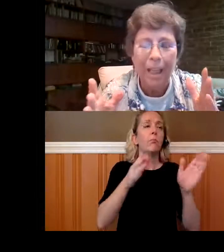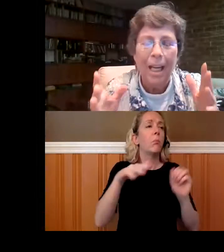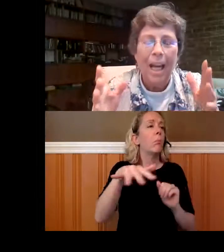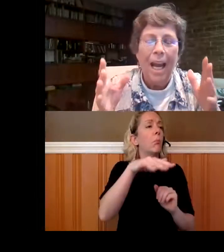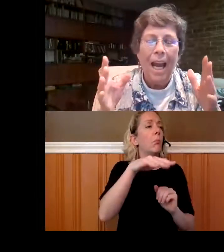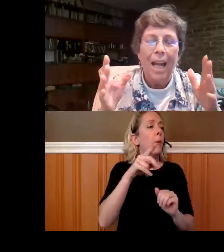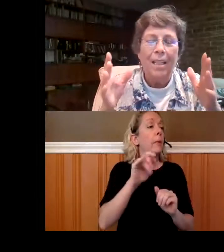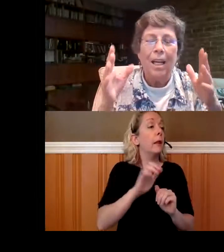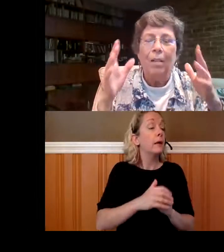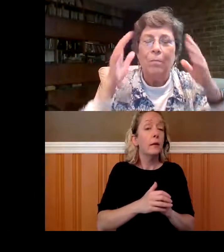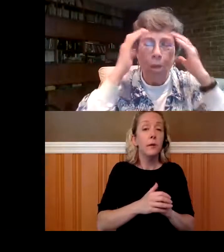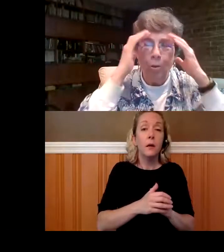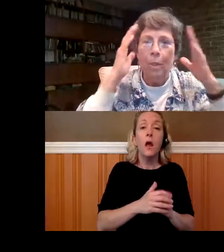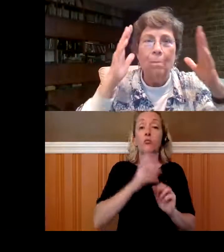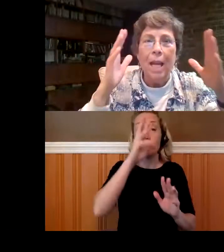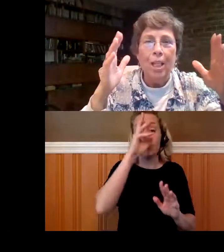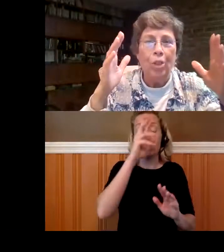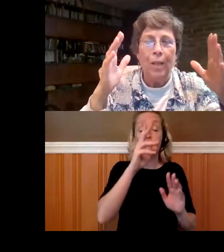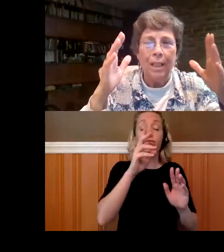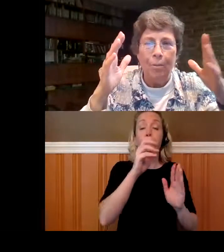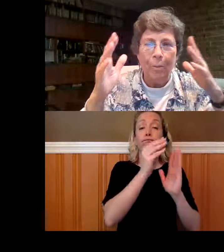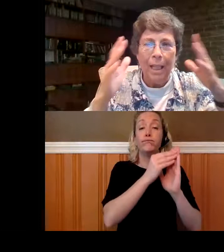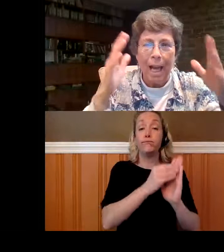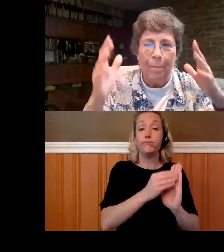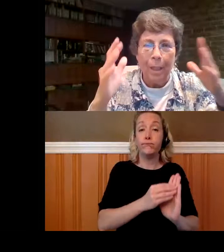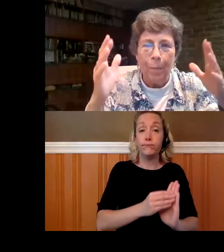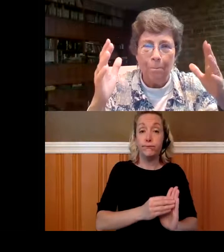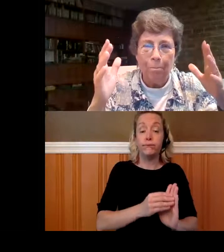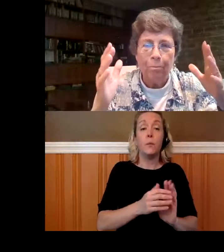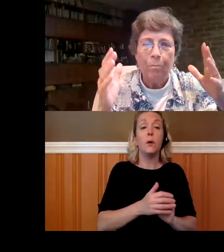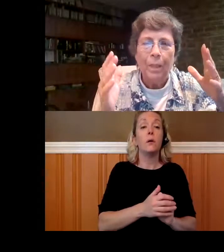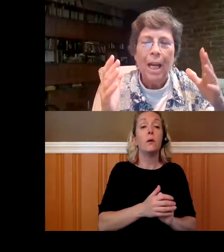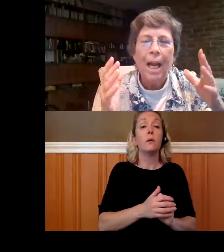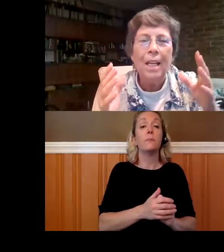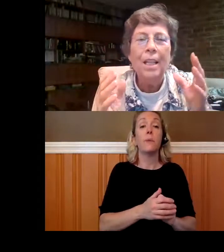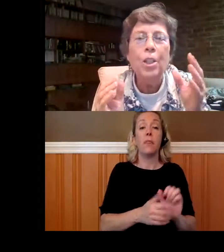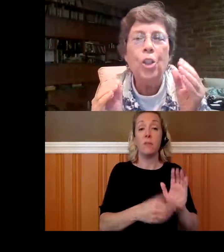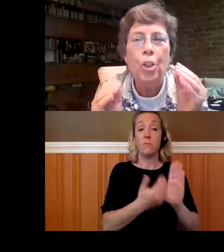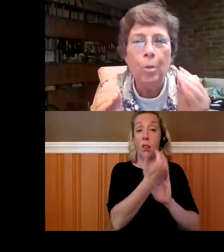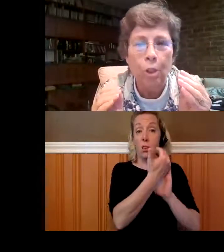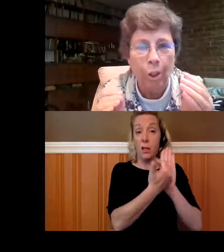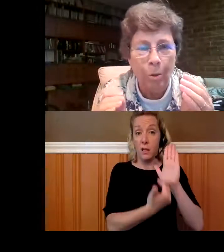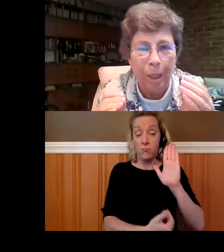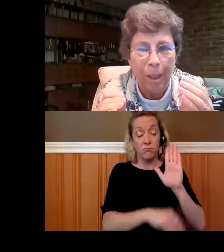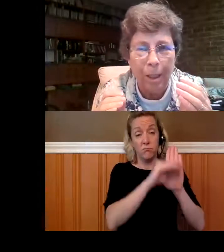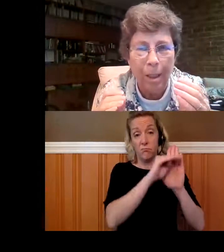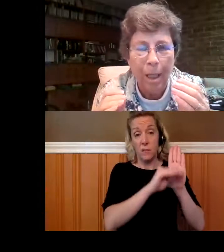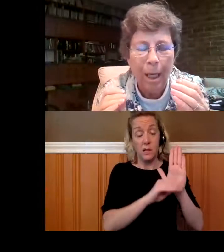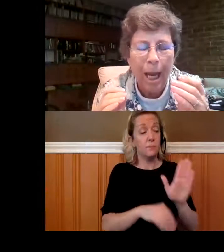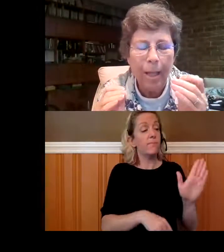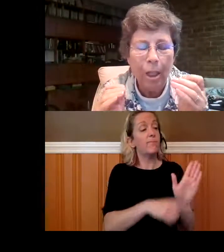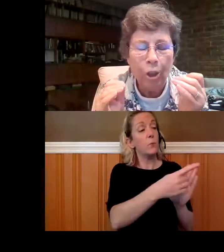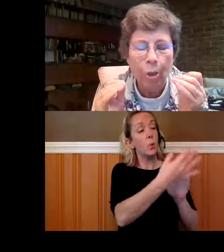many as you think that would be applicable. And then the student chooses and choose as many as possible.